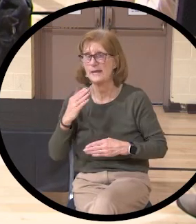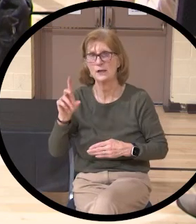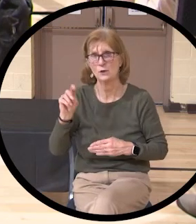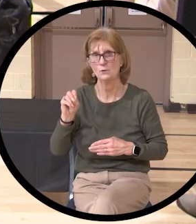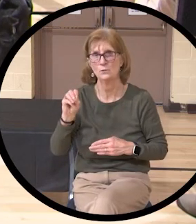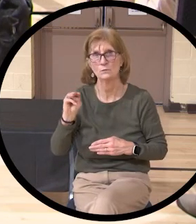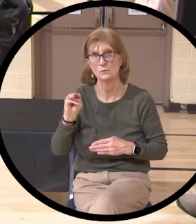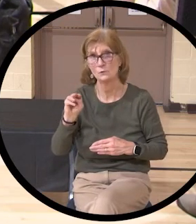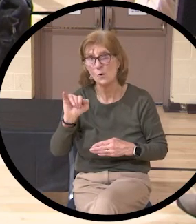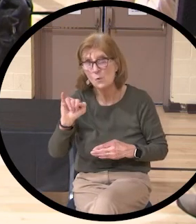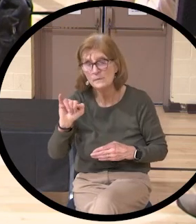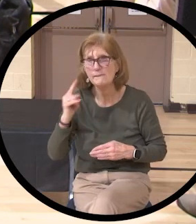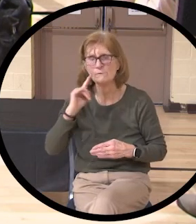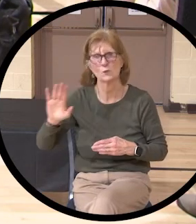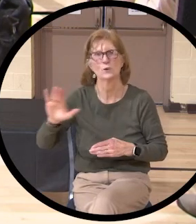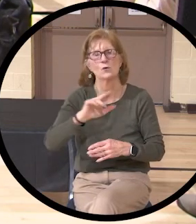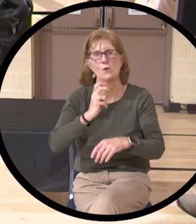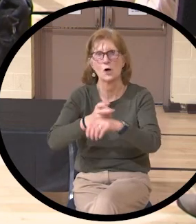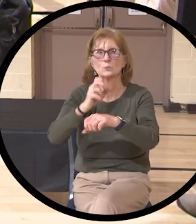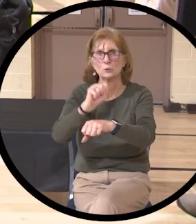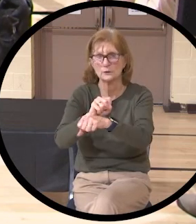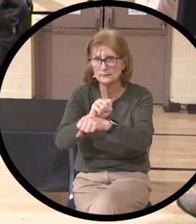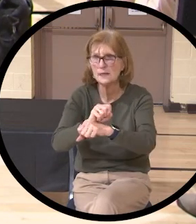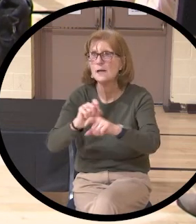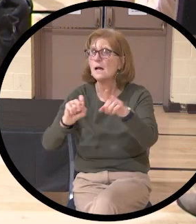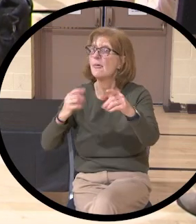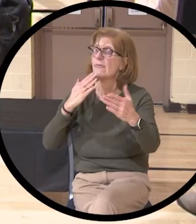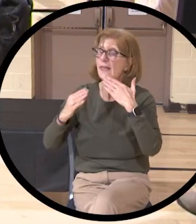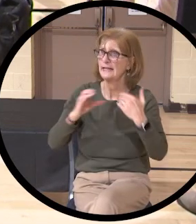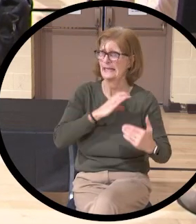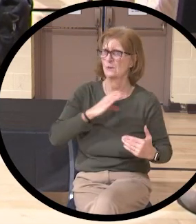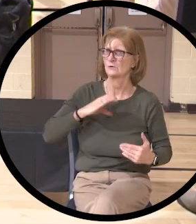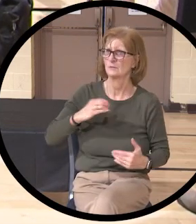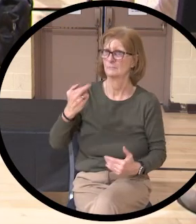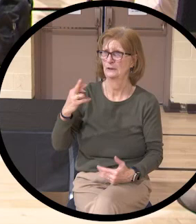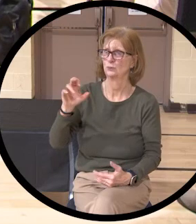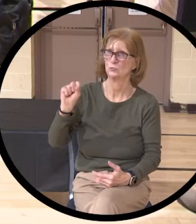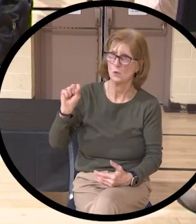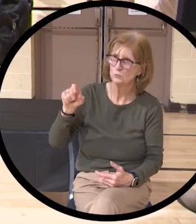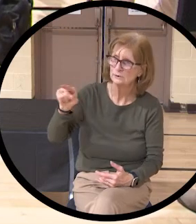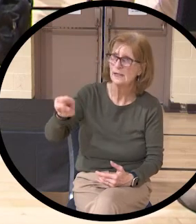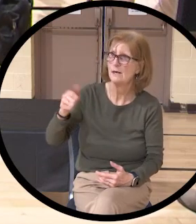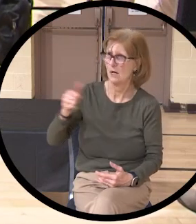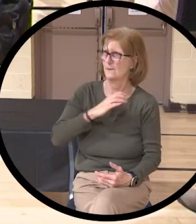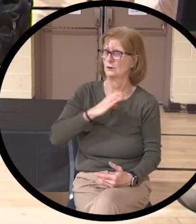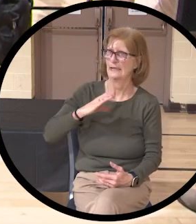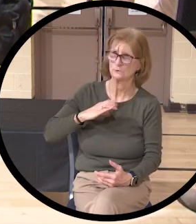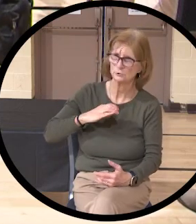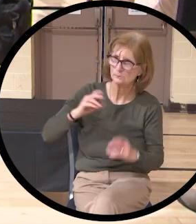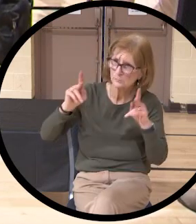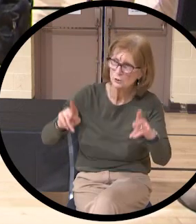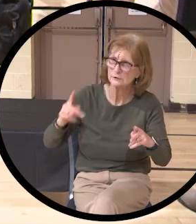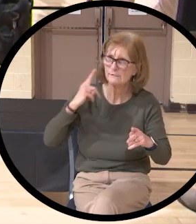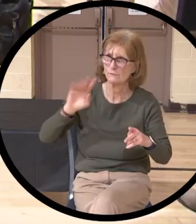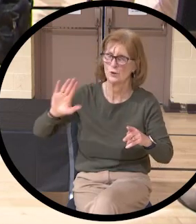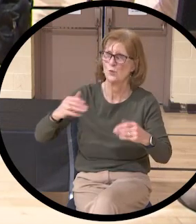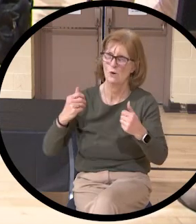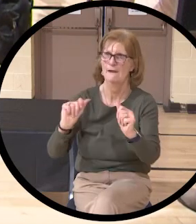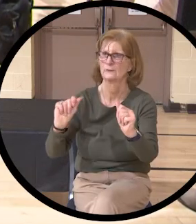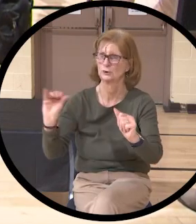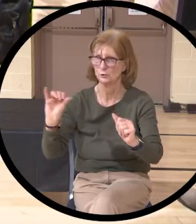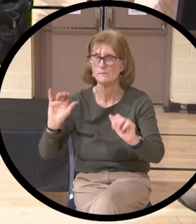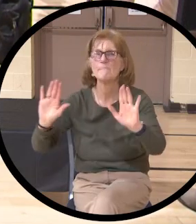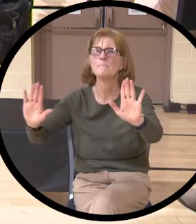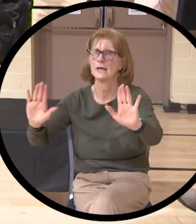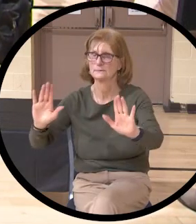work that you put into this. I also want to thank Councilman Gross and Councilman Moses for all the thought you put into this as well. The